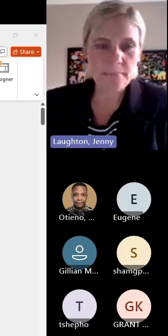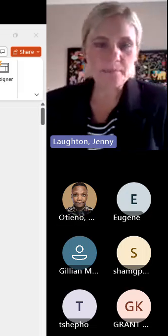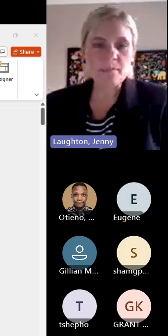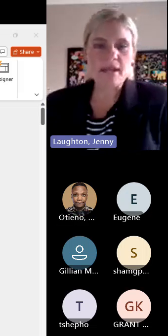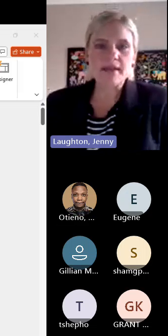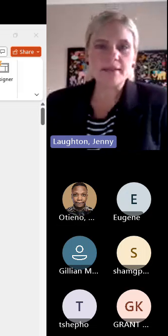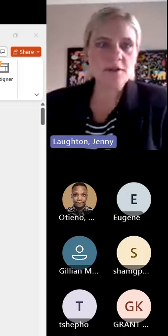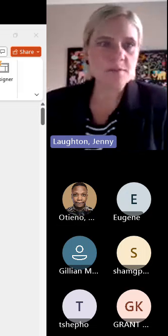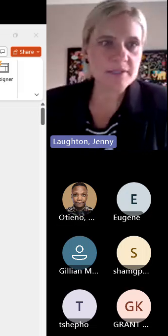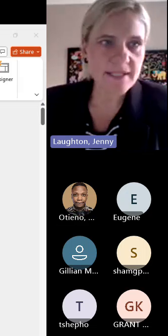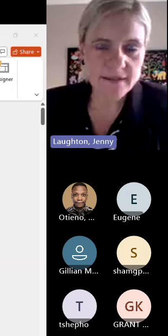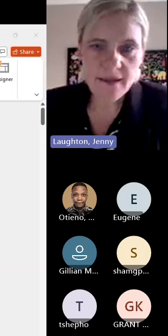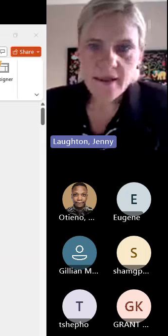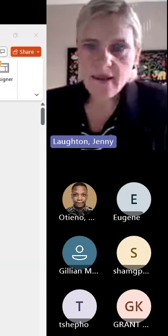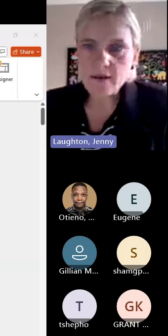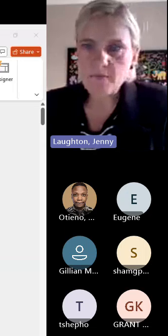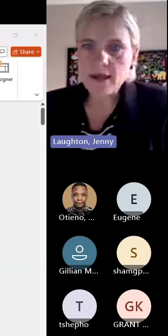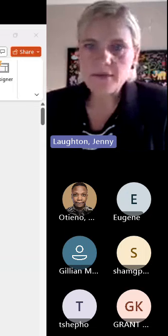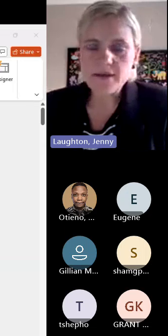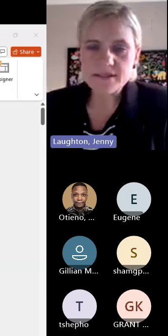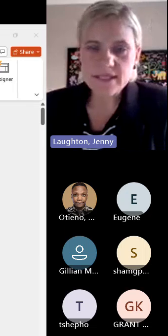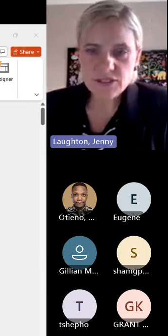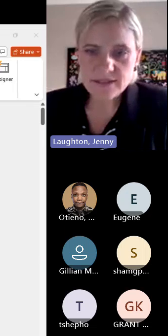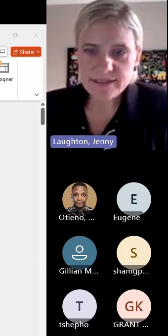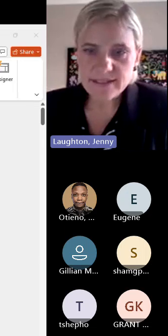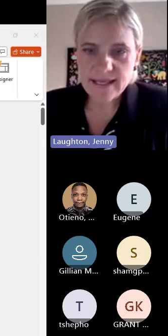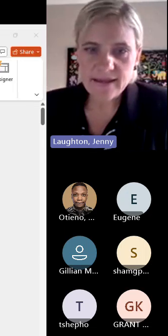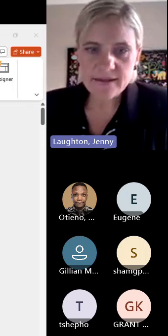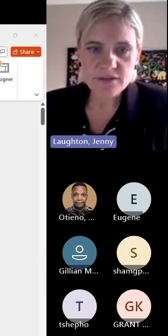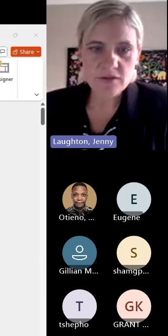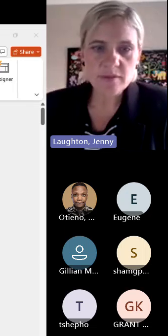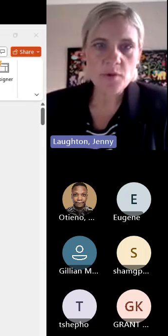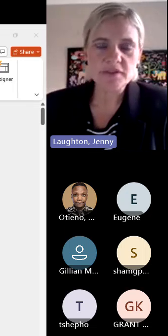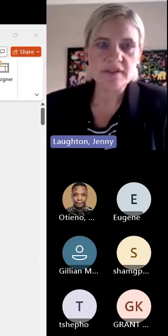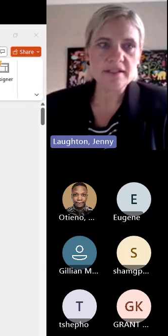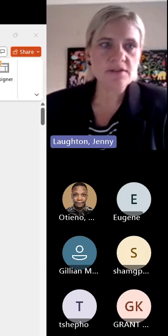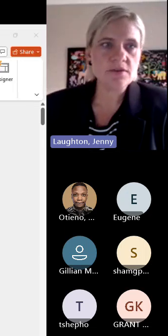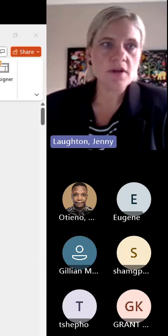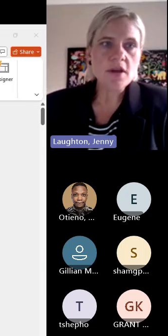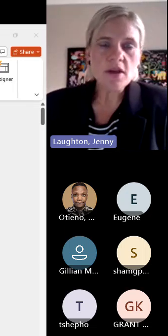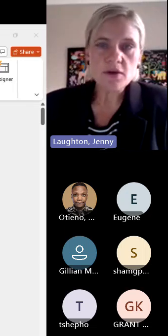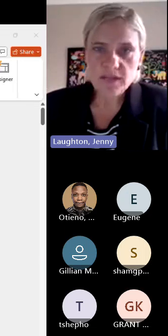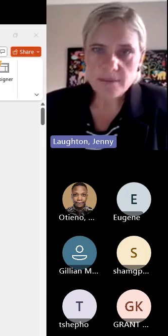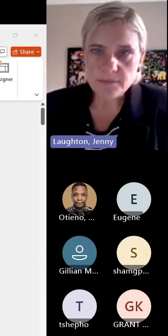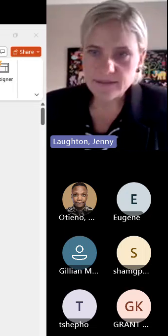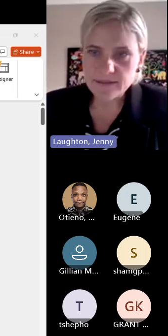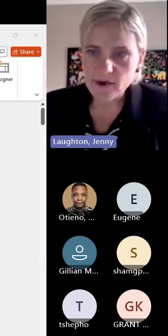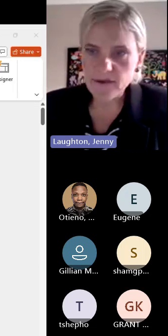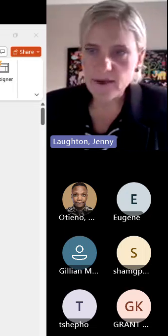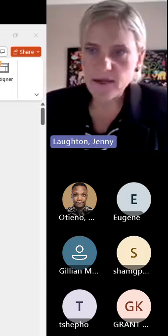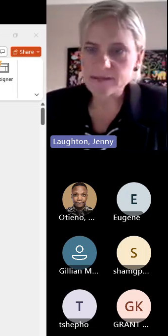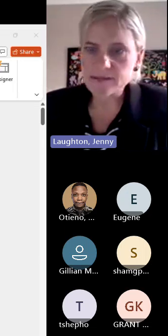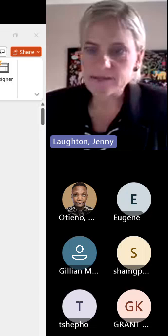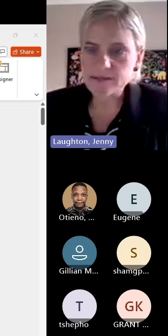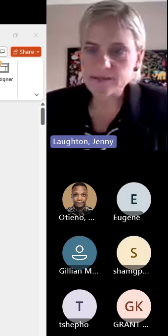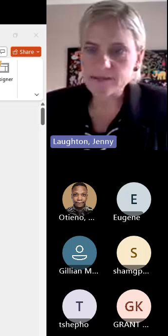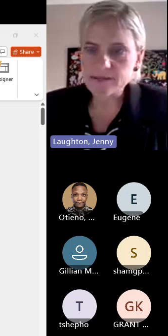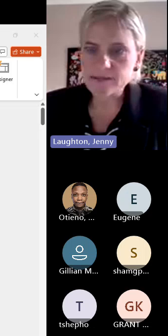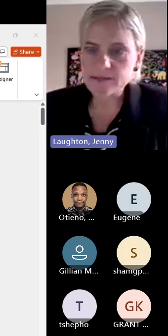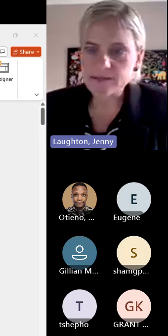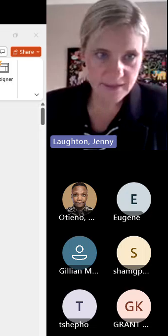us by interpreting our session today, and so it's important that her camera is on. I'll